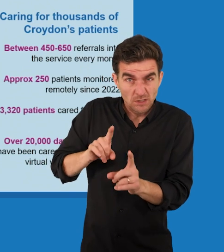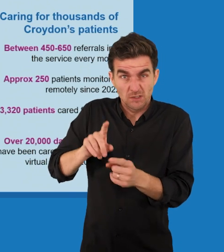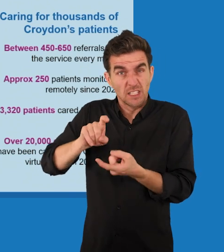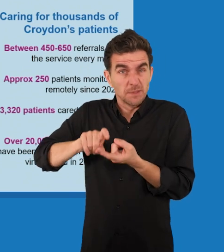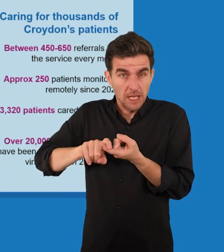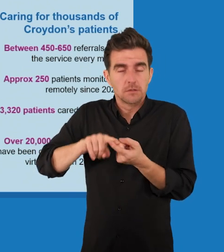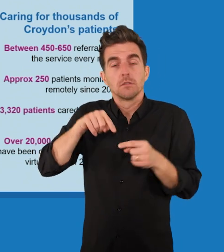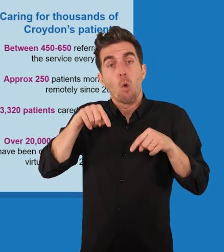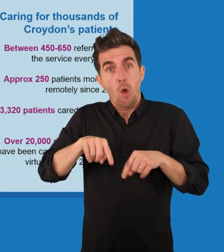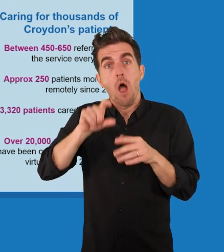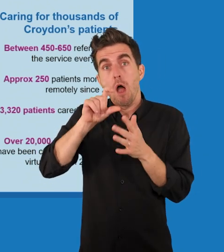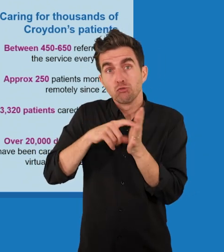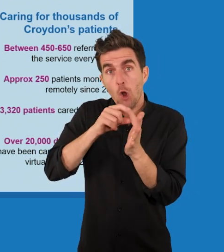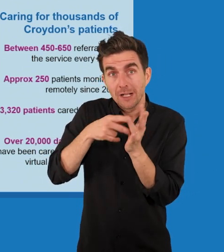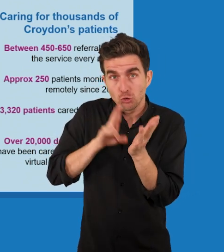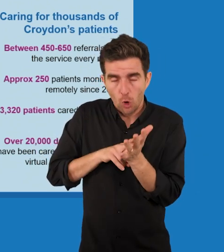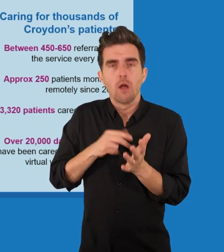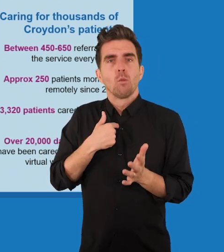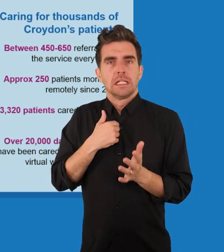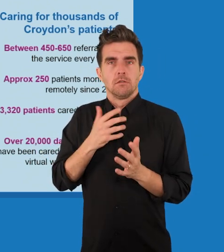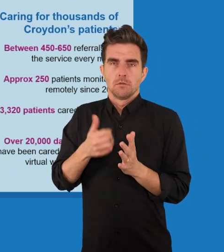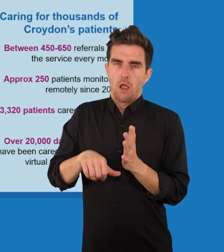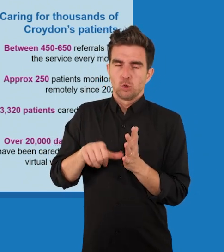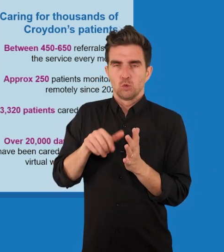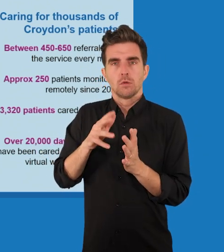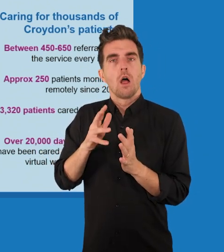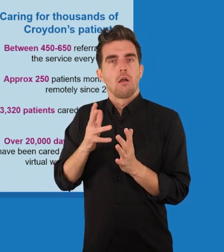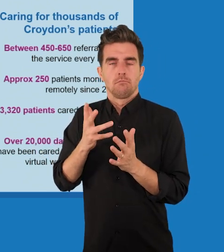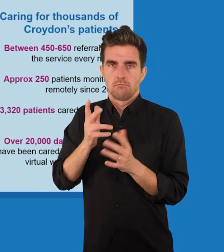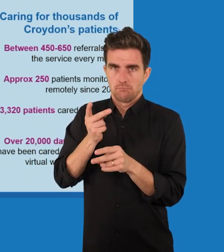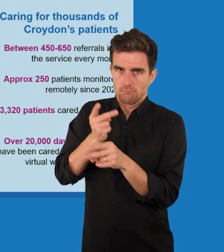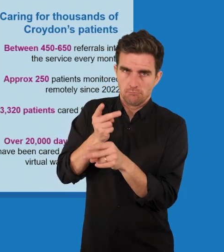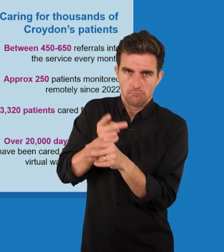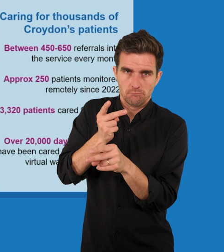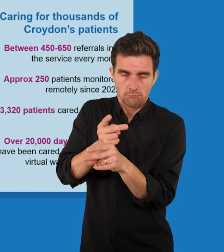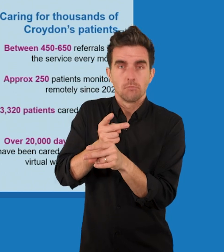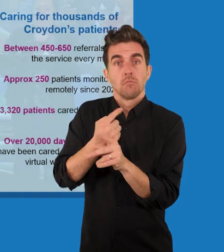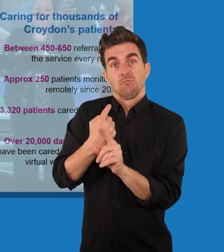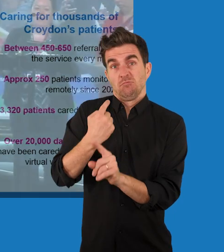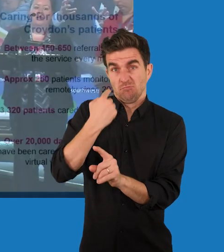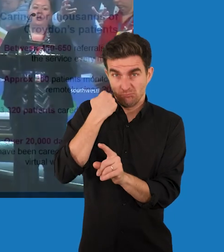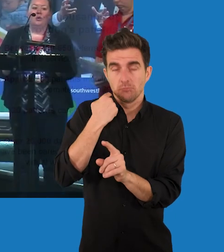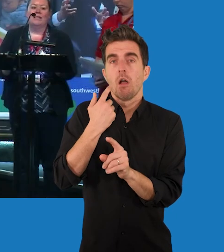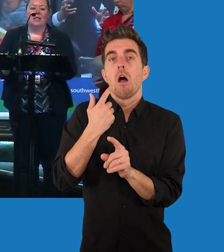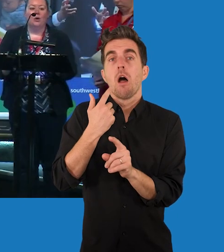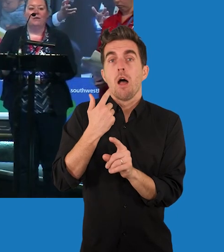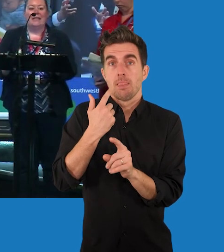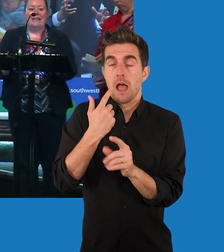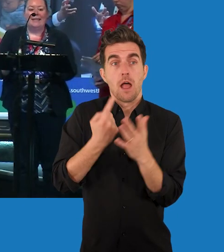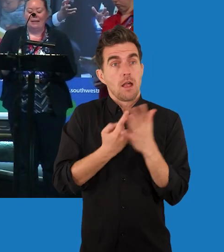needs. So in Croydon, we actually started our virtual ward a little bit earlier than 2022. We've had our virtual ward